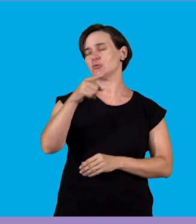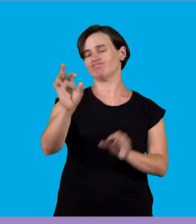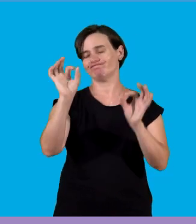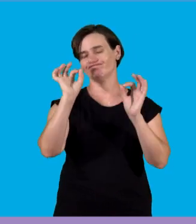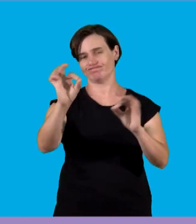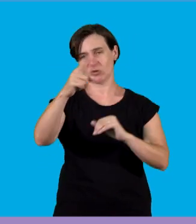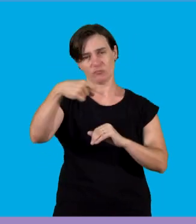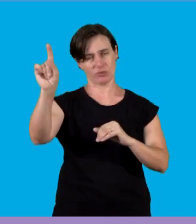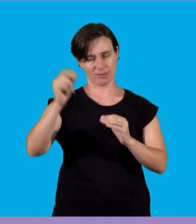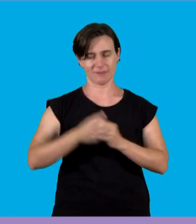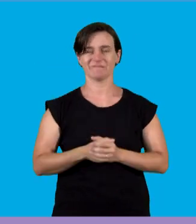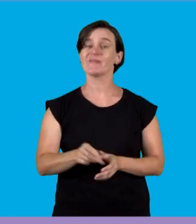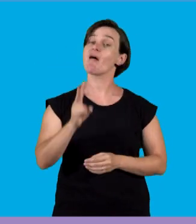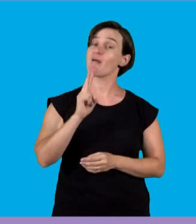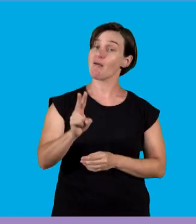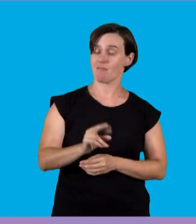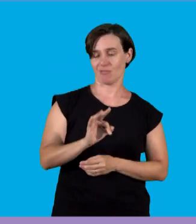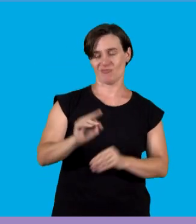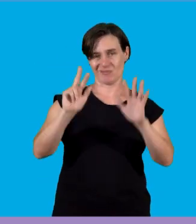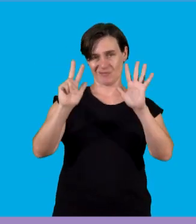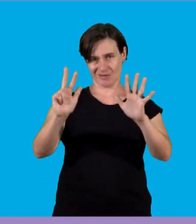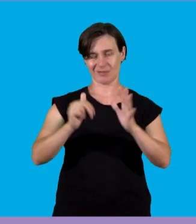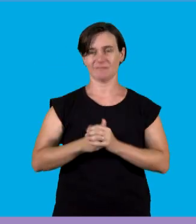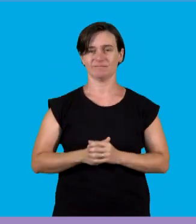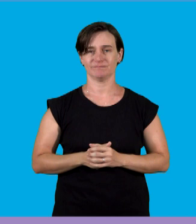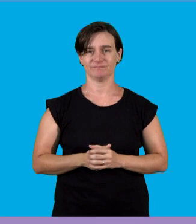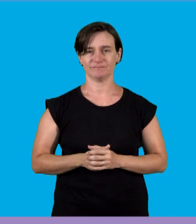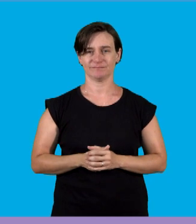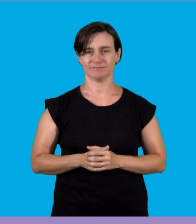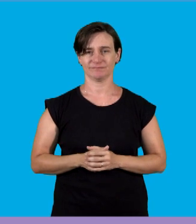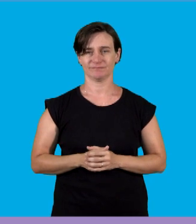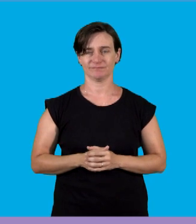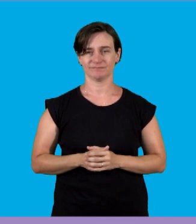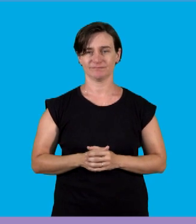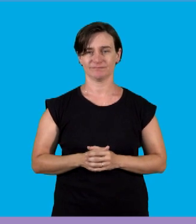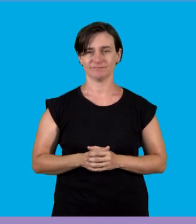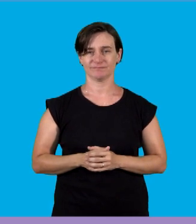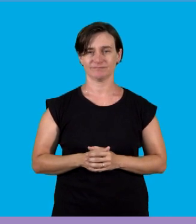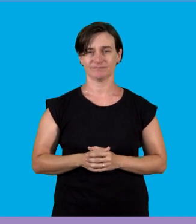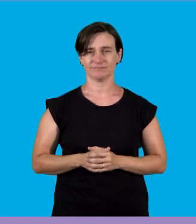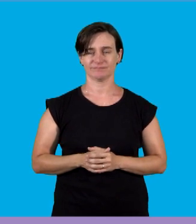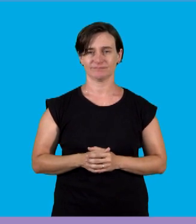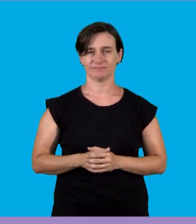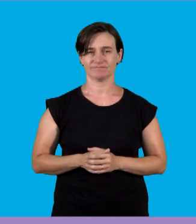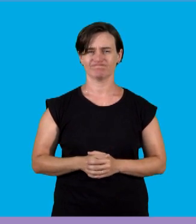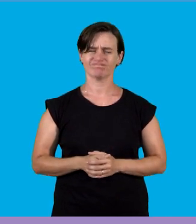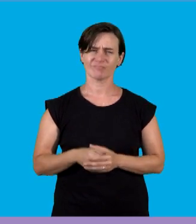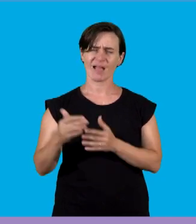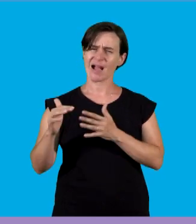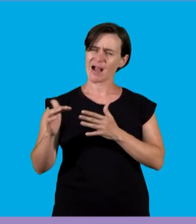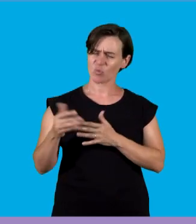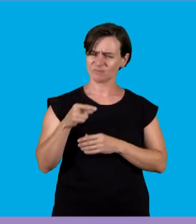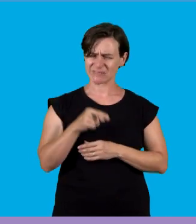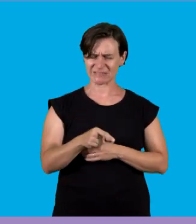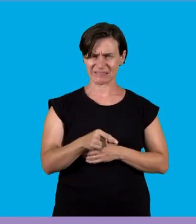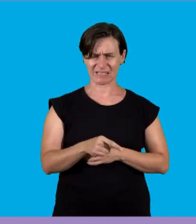you would be absolutely correct. The answer is 3 exponent 8. Let's see how